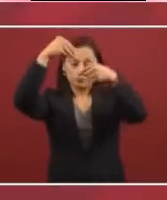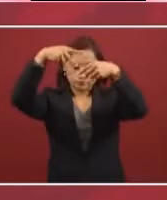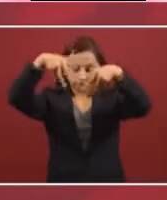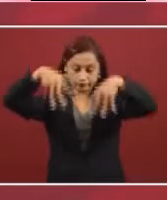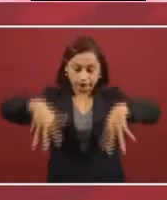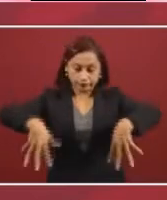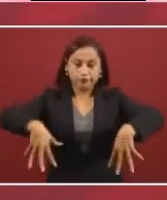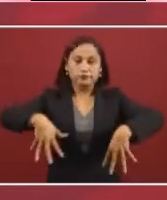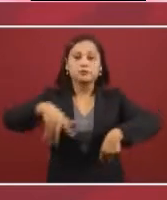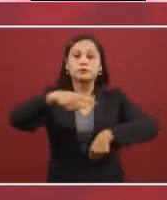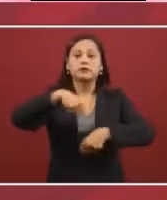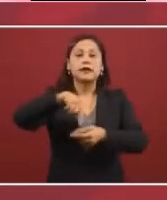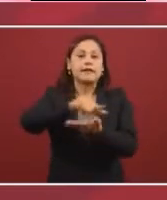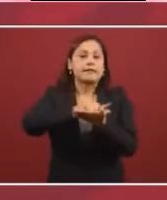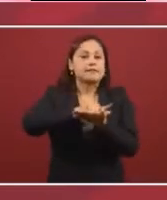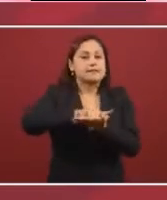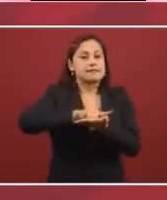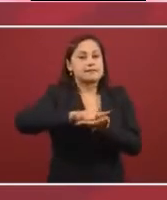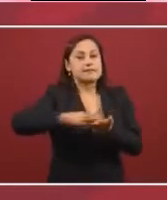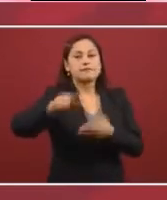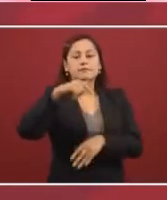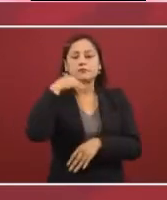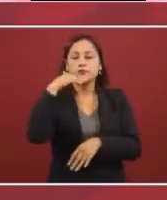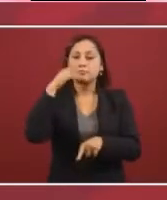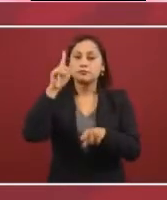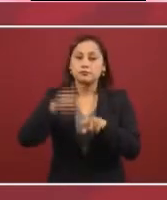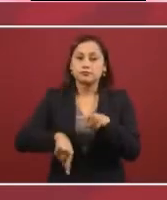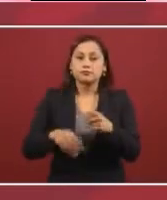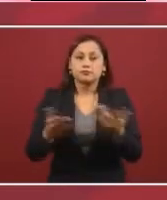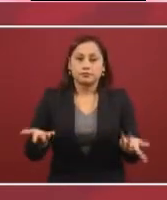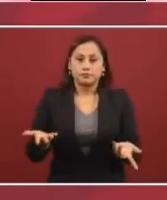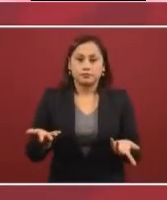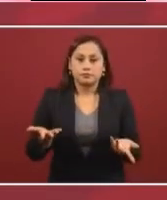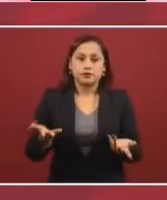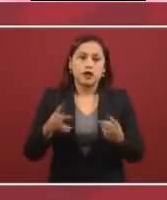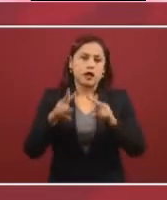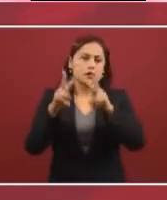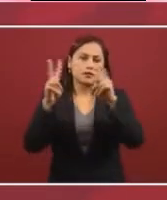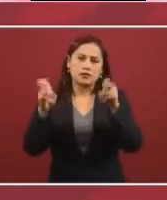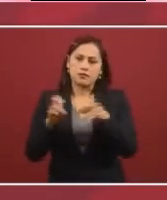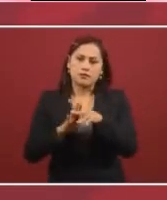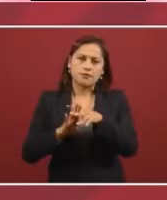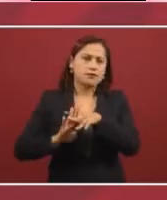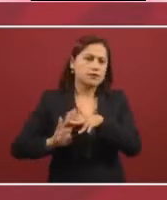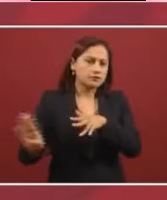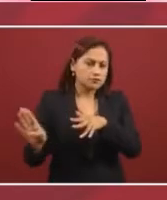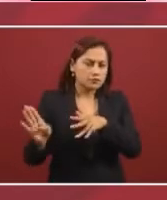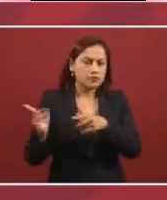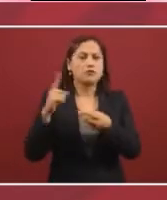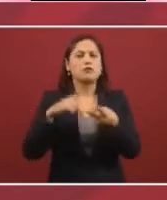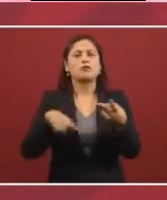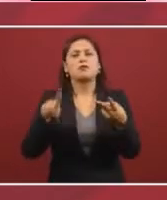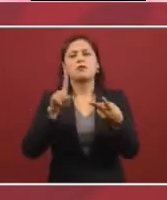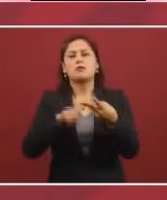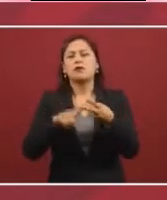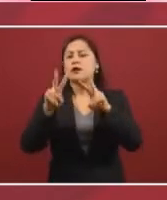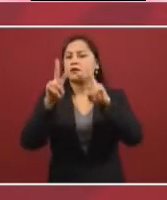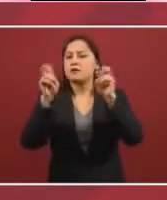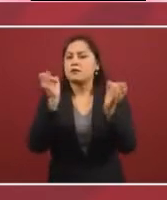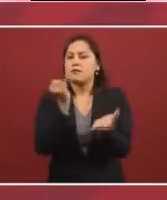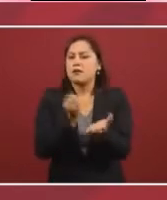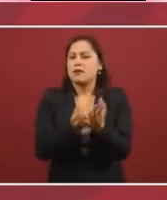That is to clean of corruption this government and immigration